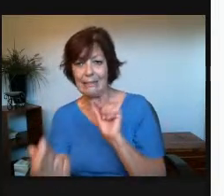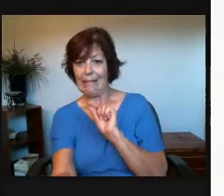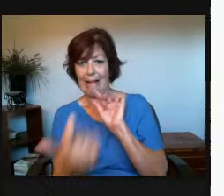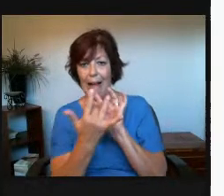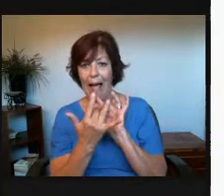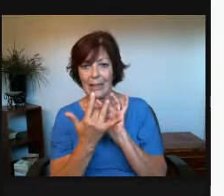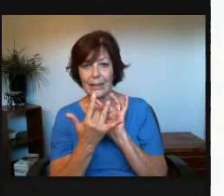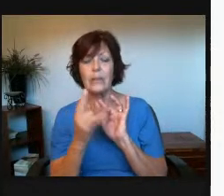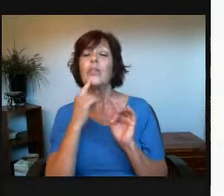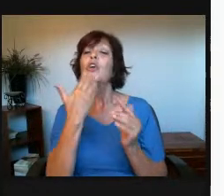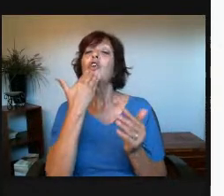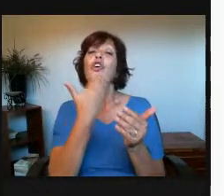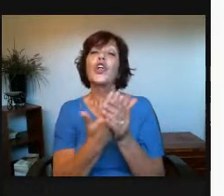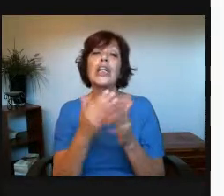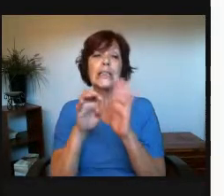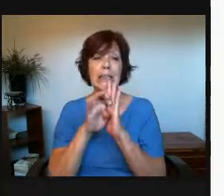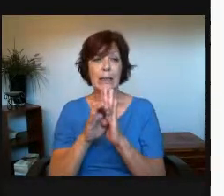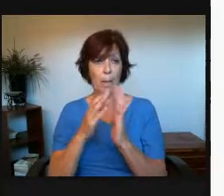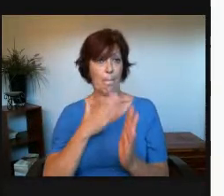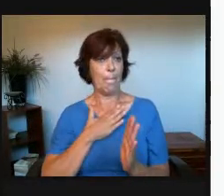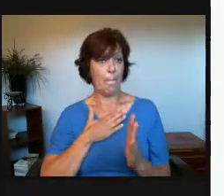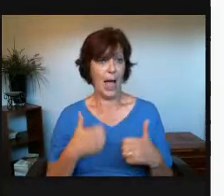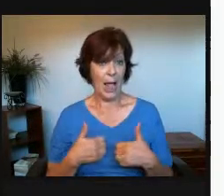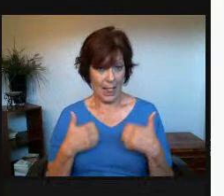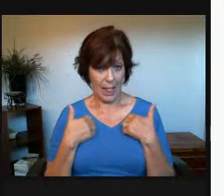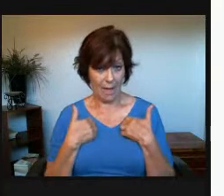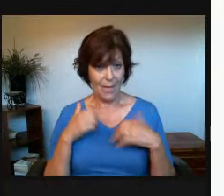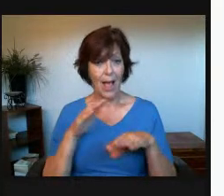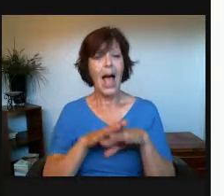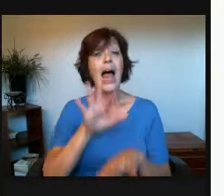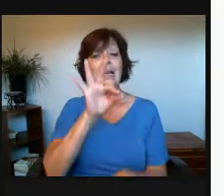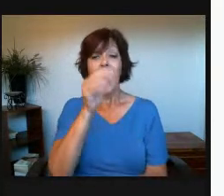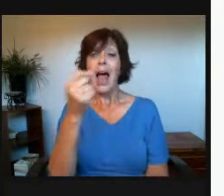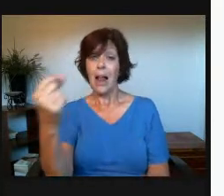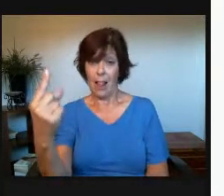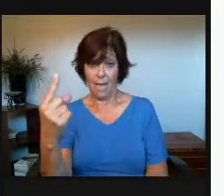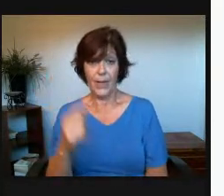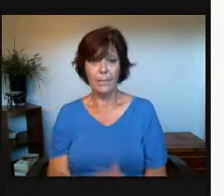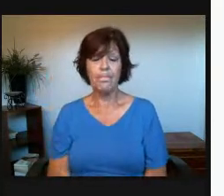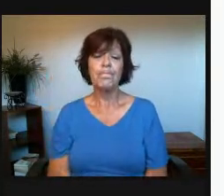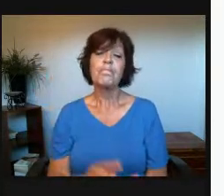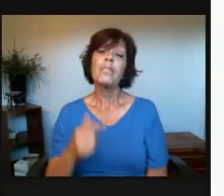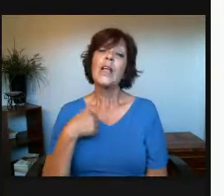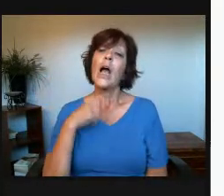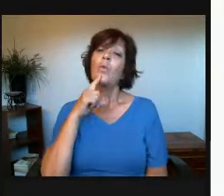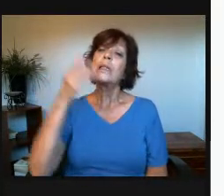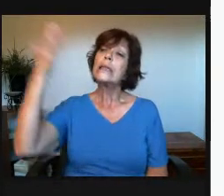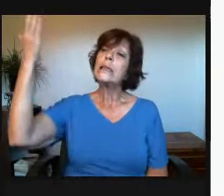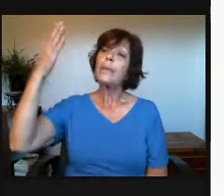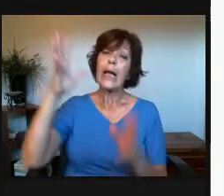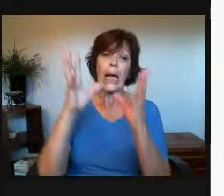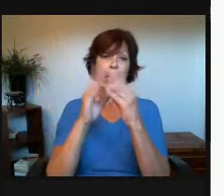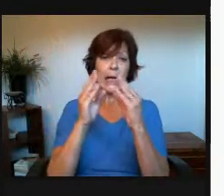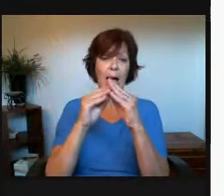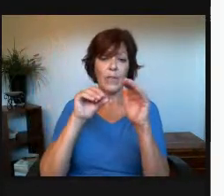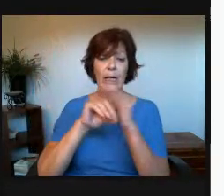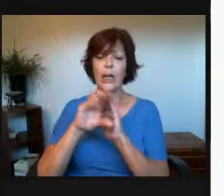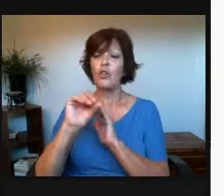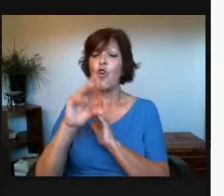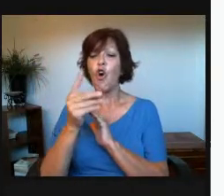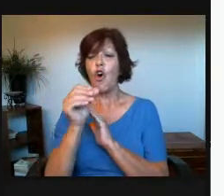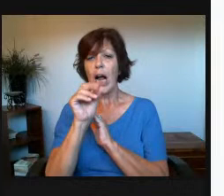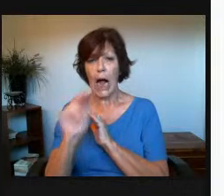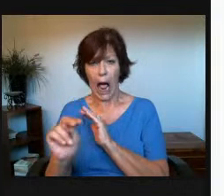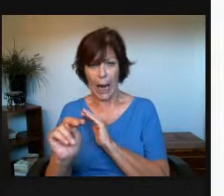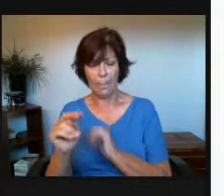A great example from my own life was on 9/11. I was speaking at a conference in Oregon, and